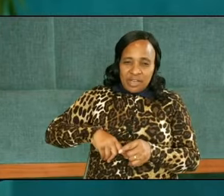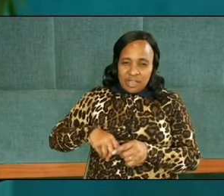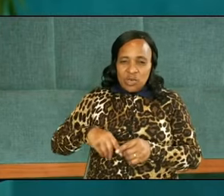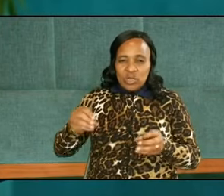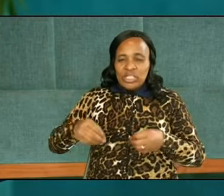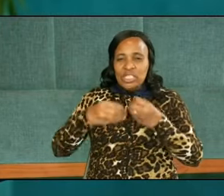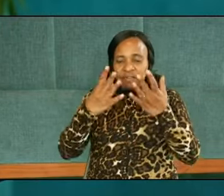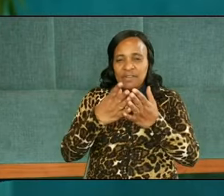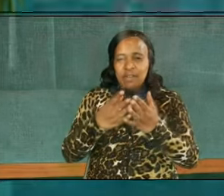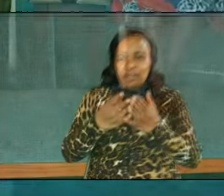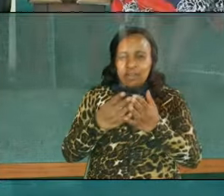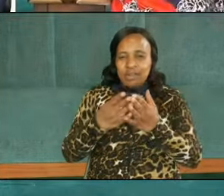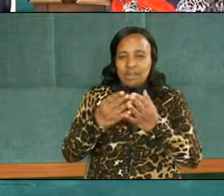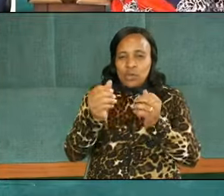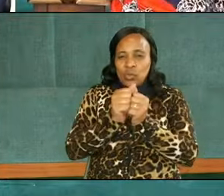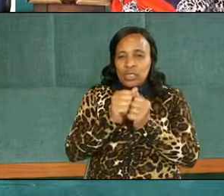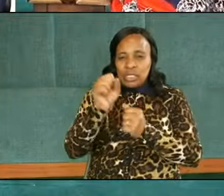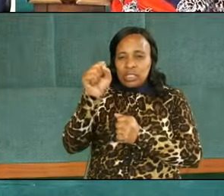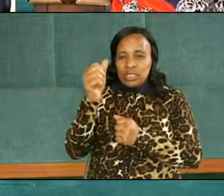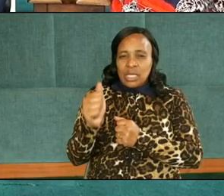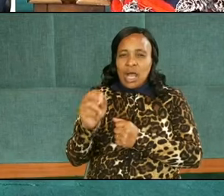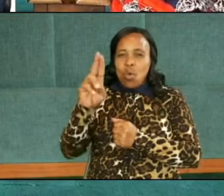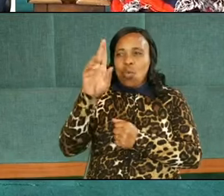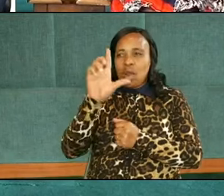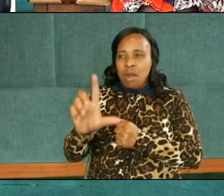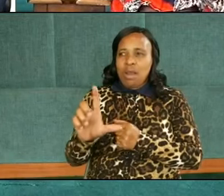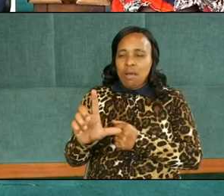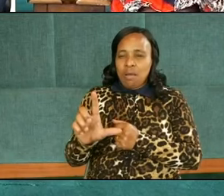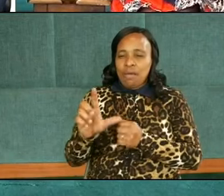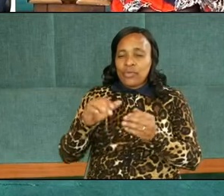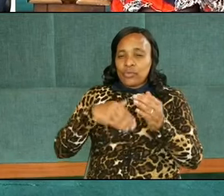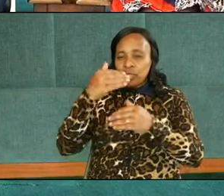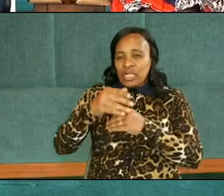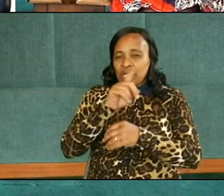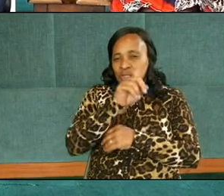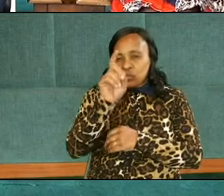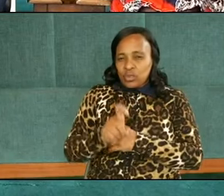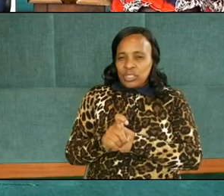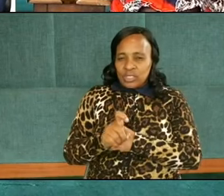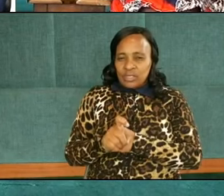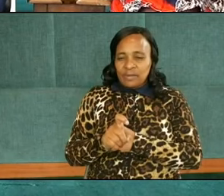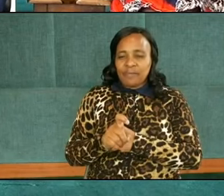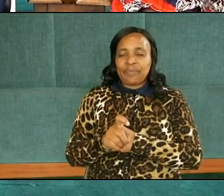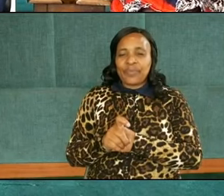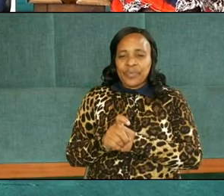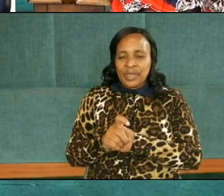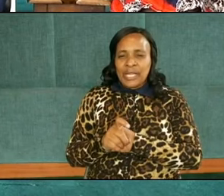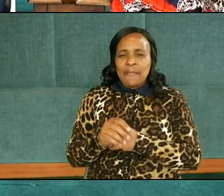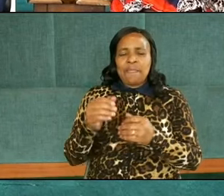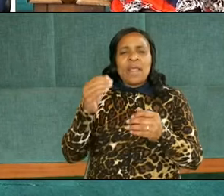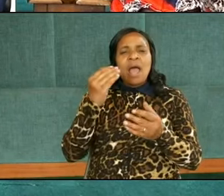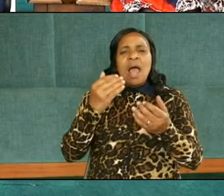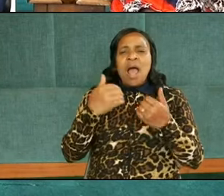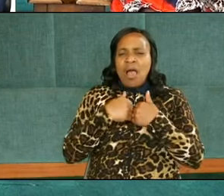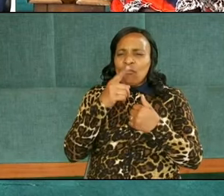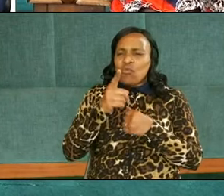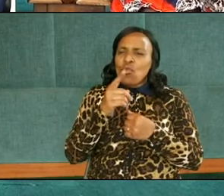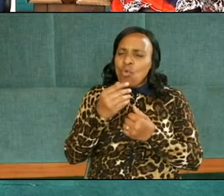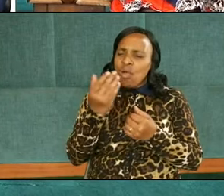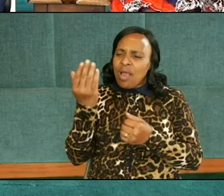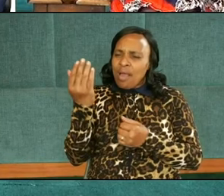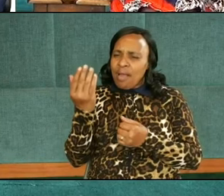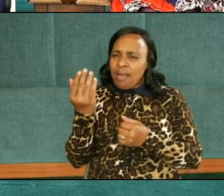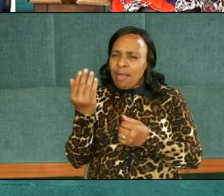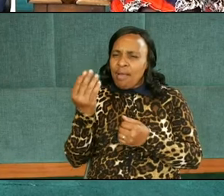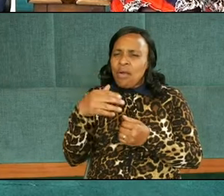test. Yeah. Amen, amen. To the next question, to the next 2 questions. Have you ever asked for things out